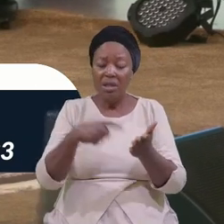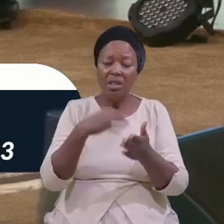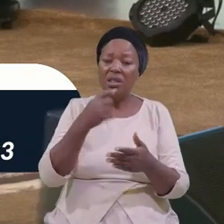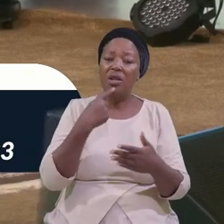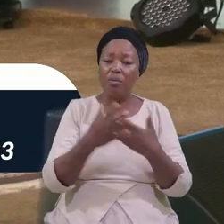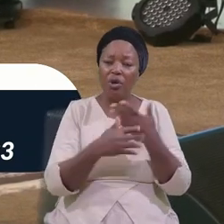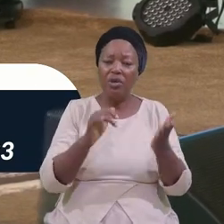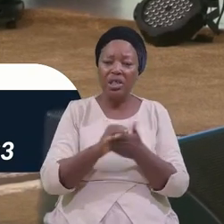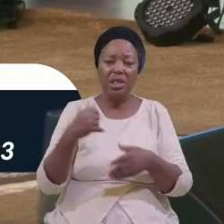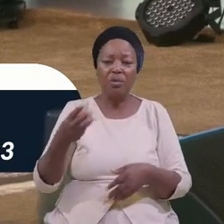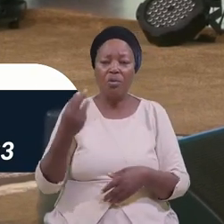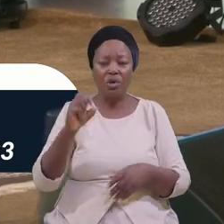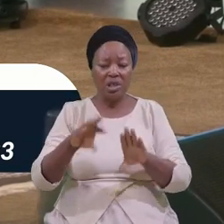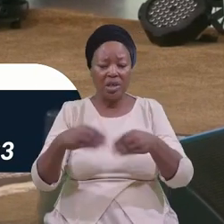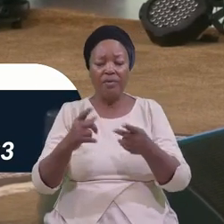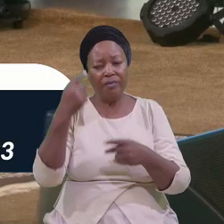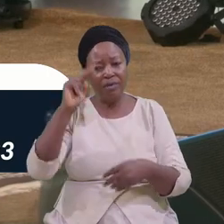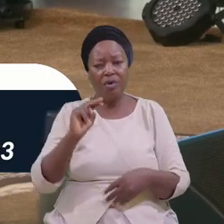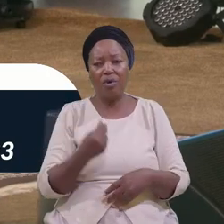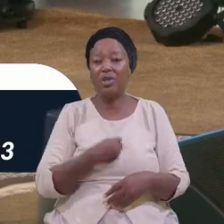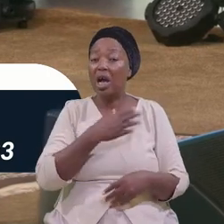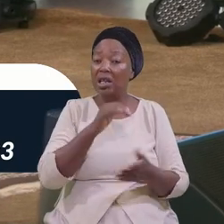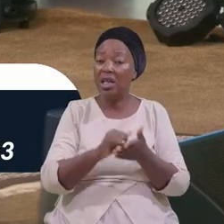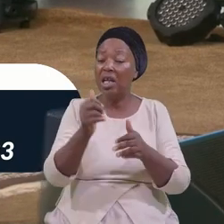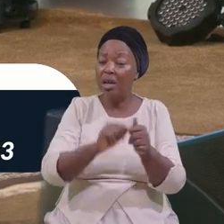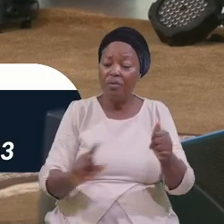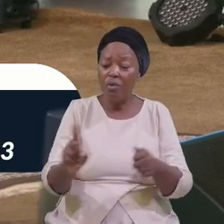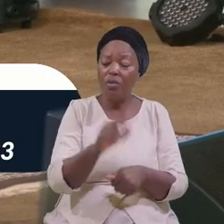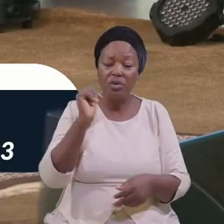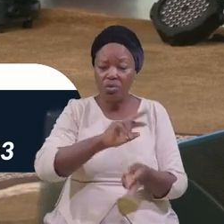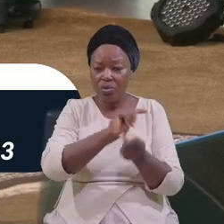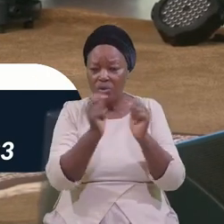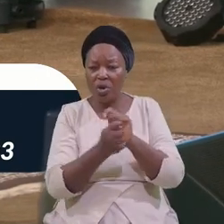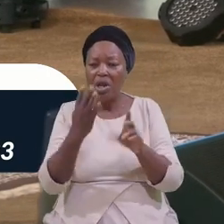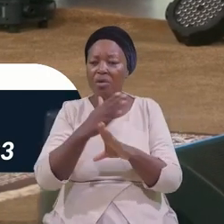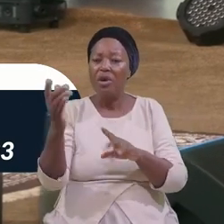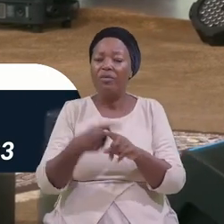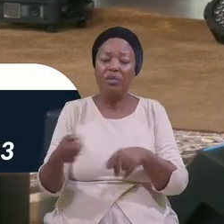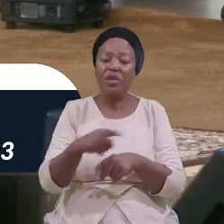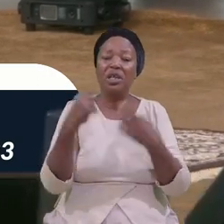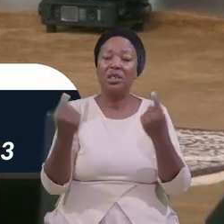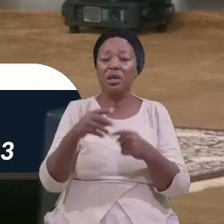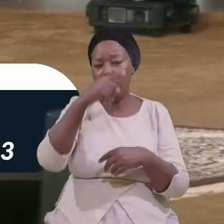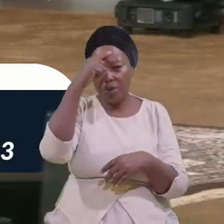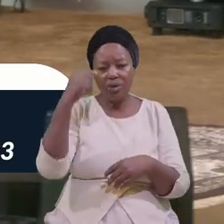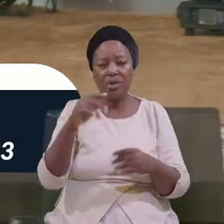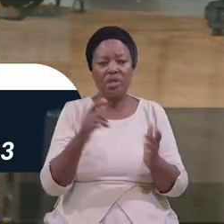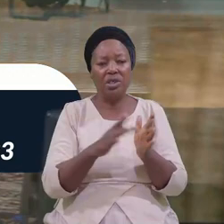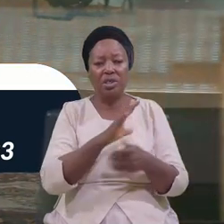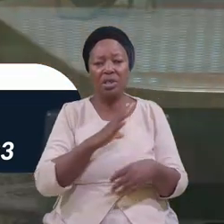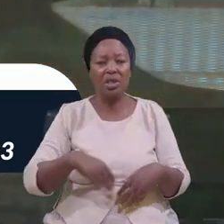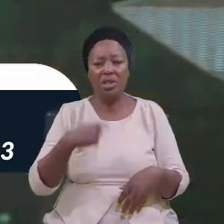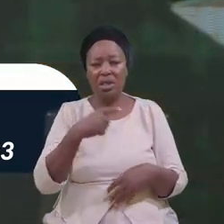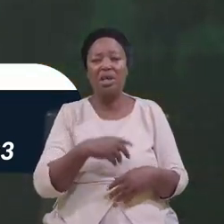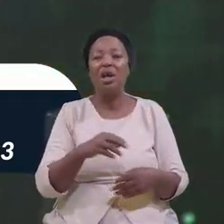that was shed for us, and that everyone should turn away from their sins, because Jesus said, except ye